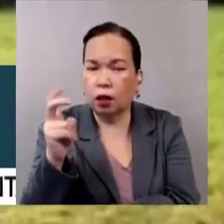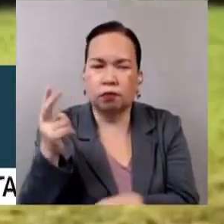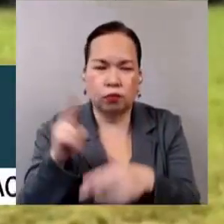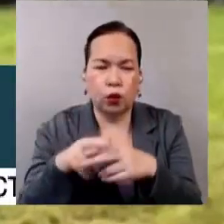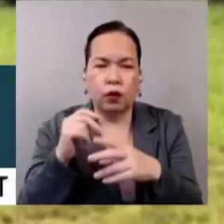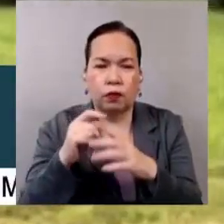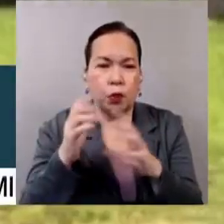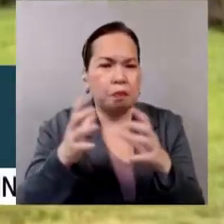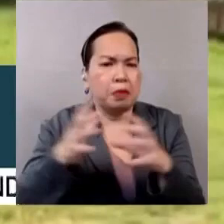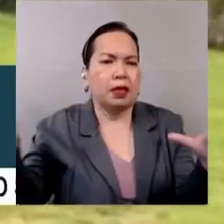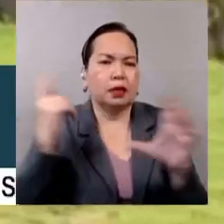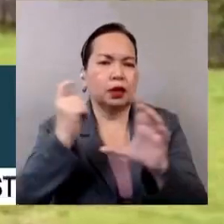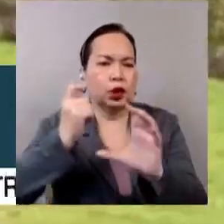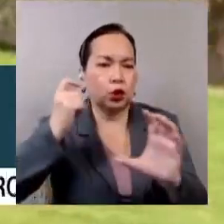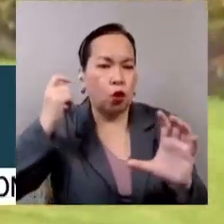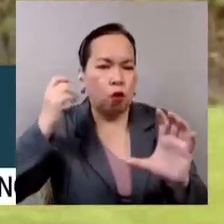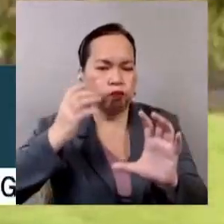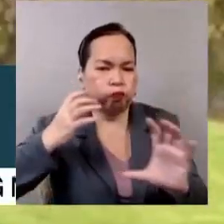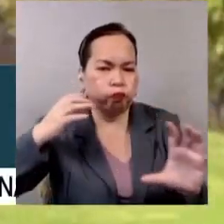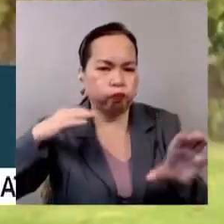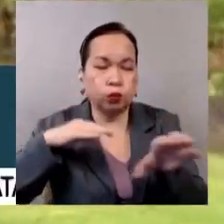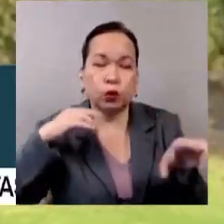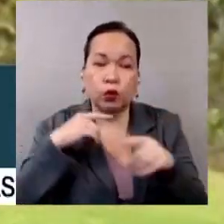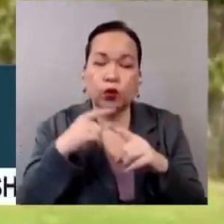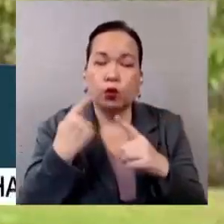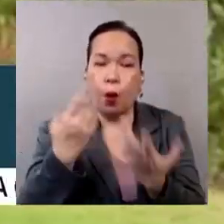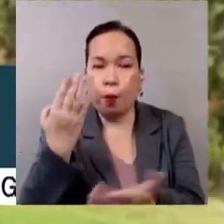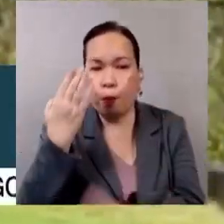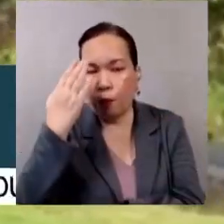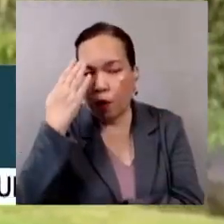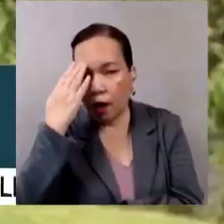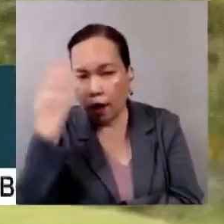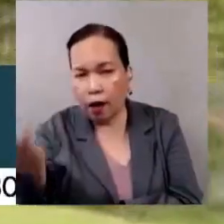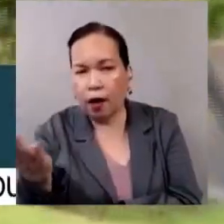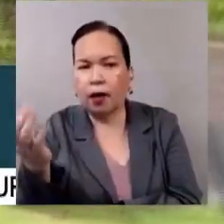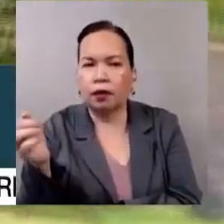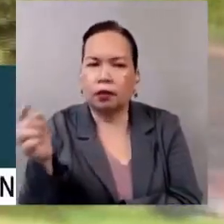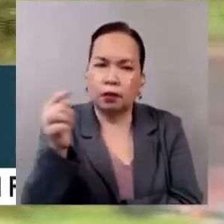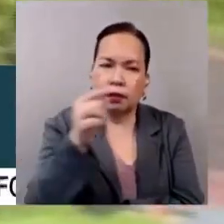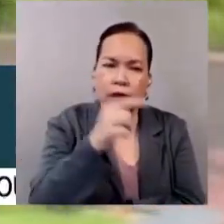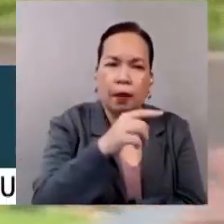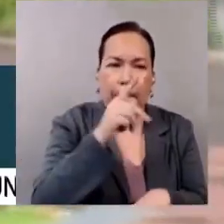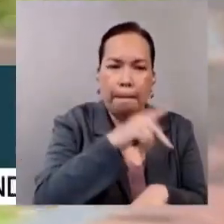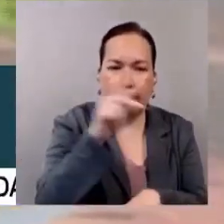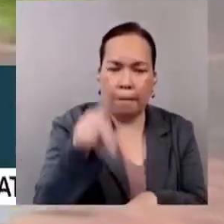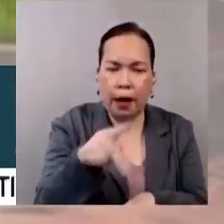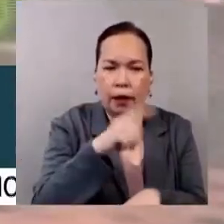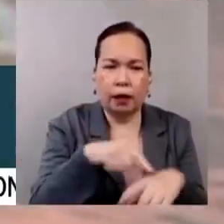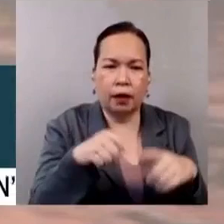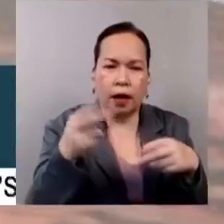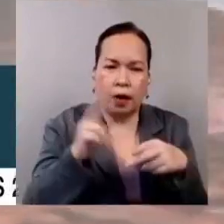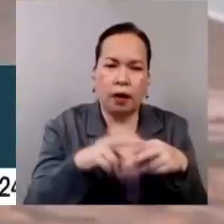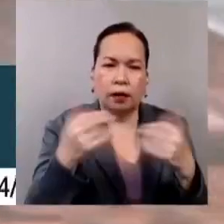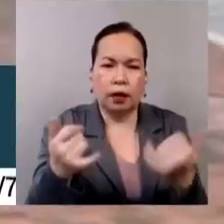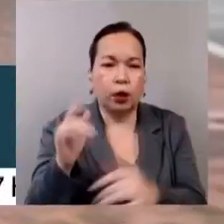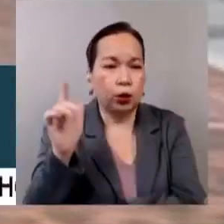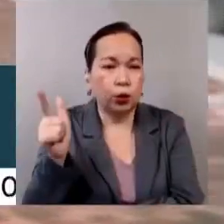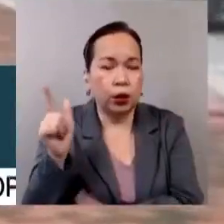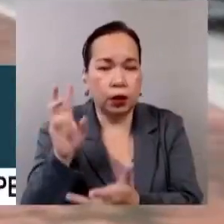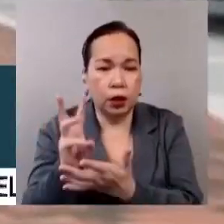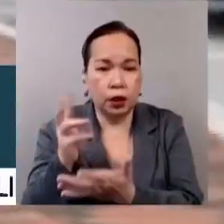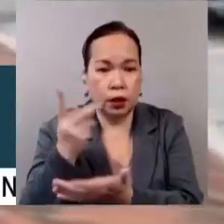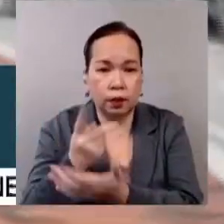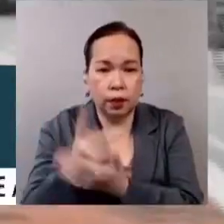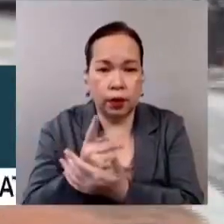closed system, from Bukawin, Bulacan to Santa Ines in Mabalacat City, Pampanga, the toll has increased by 26 pesos for